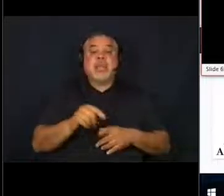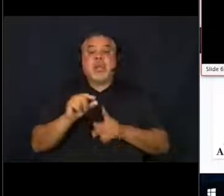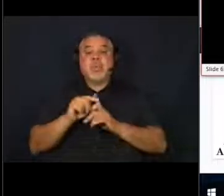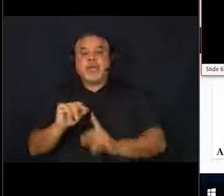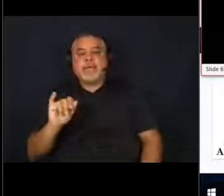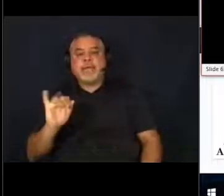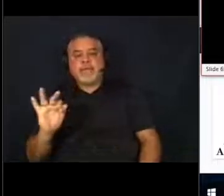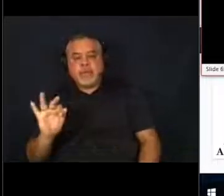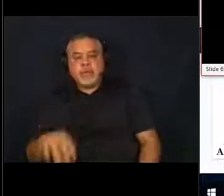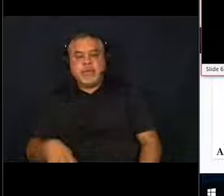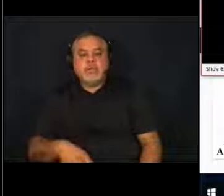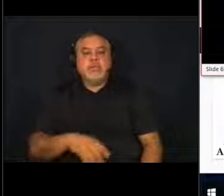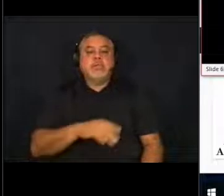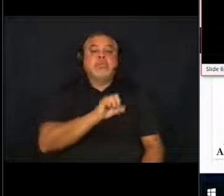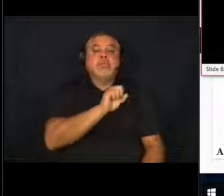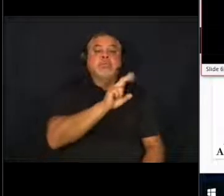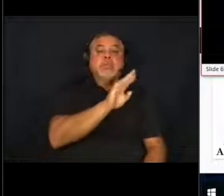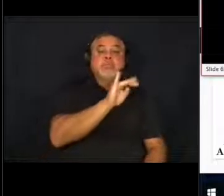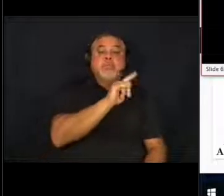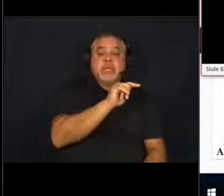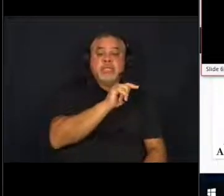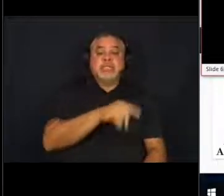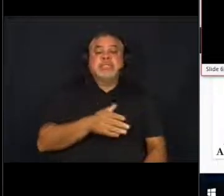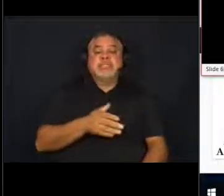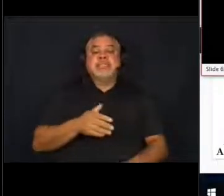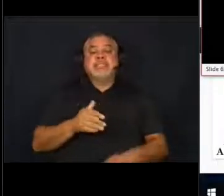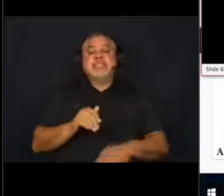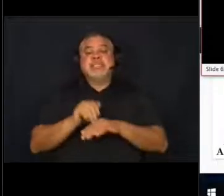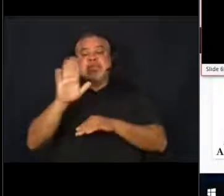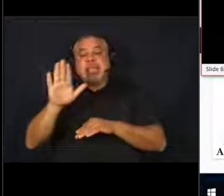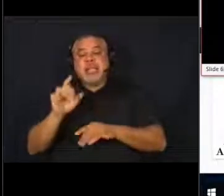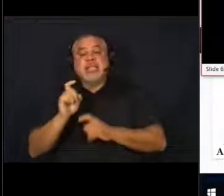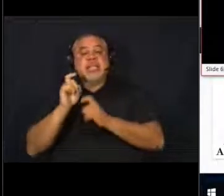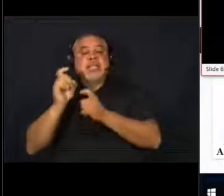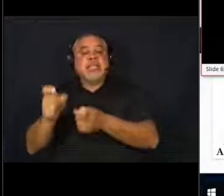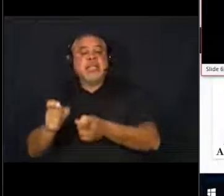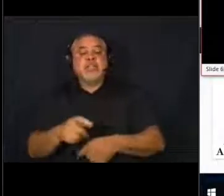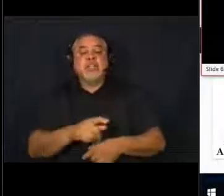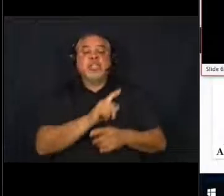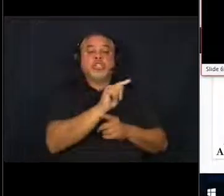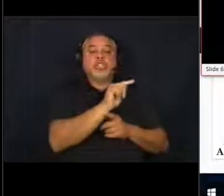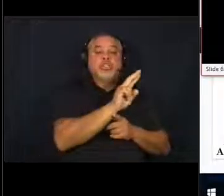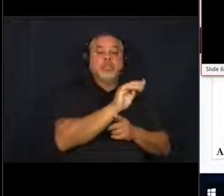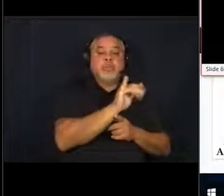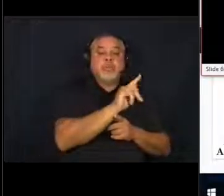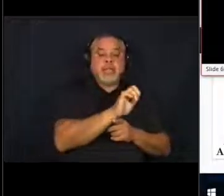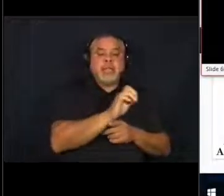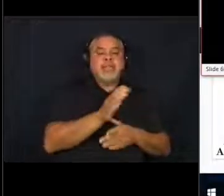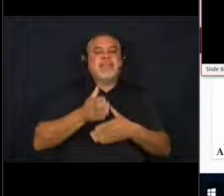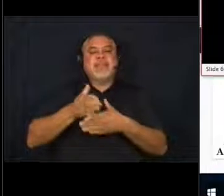and submit, send or give or terminate, let's just end or cancel.